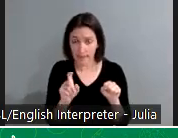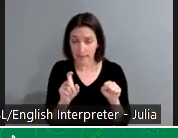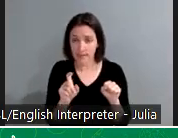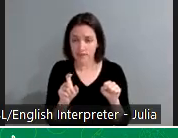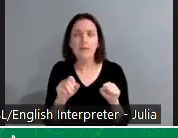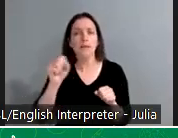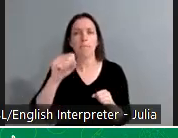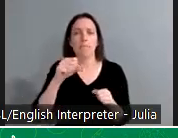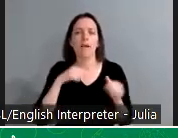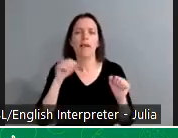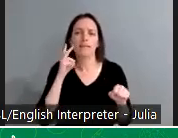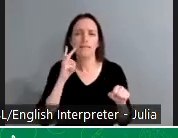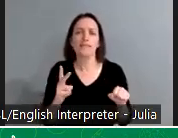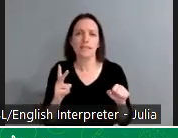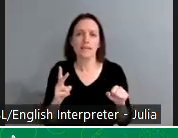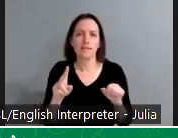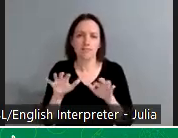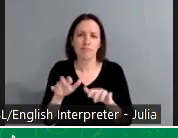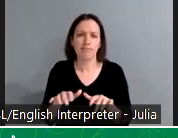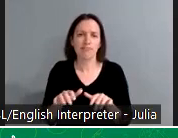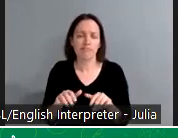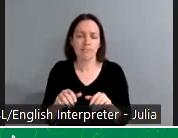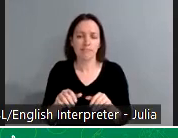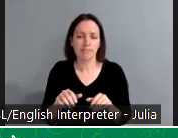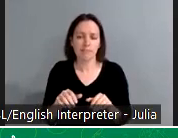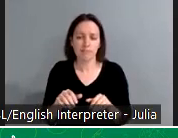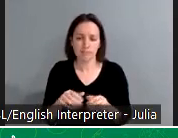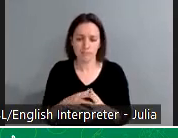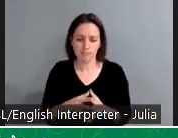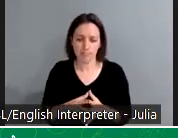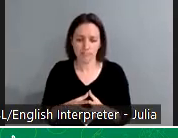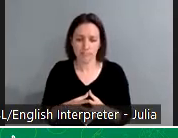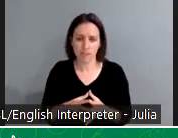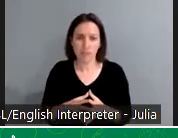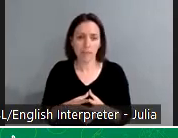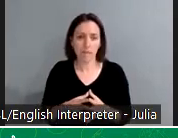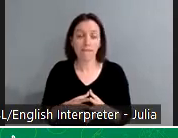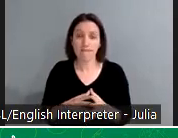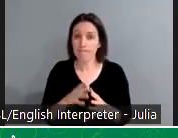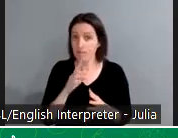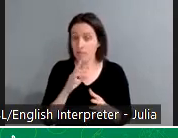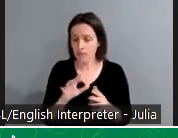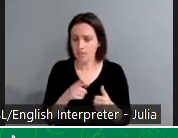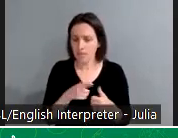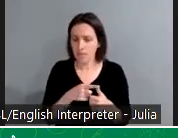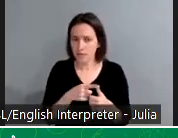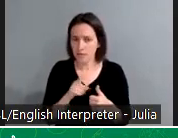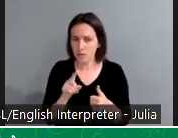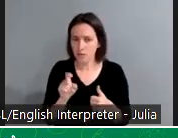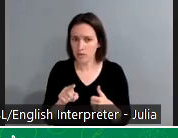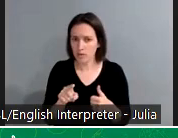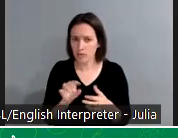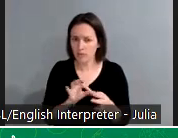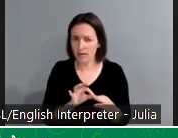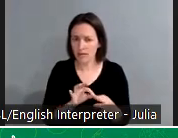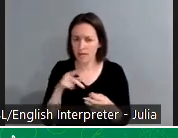can see them. All right. So it looks like the first question was around the